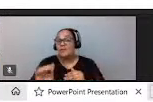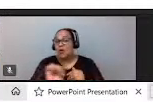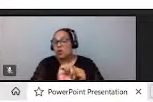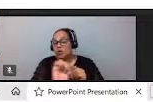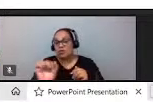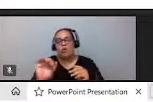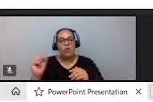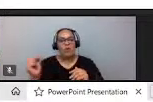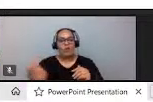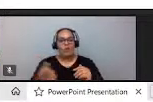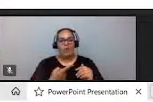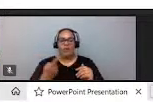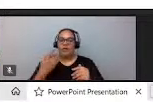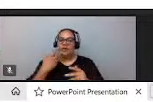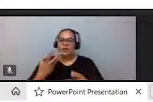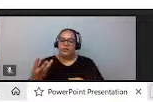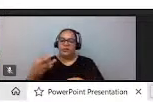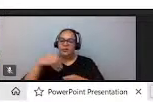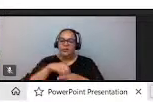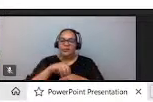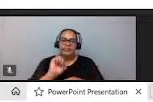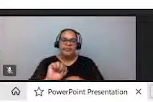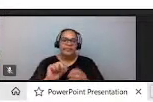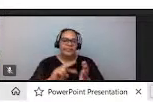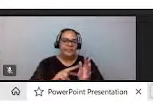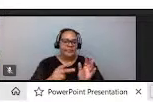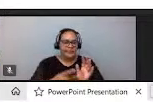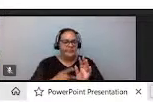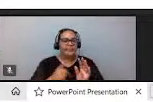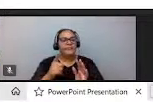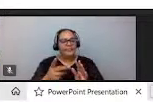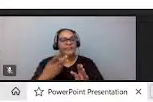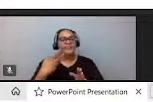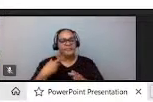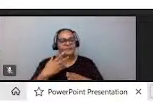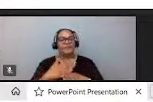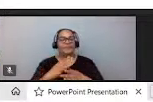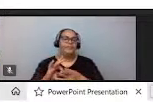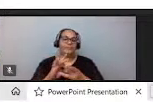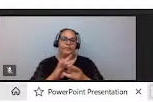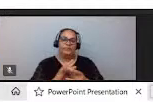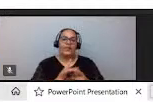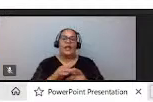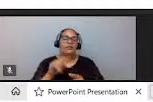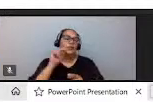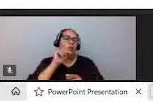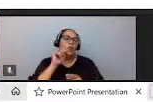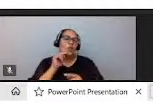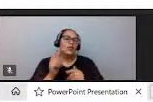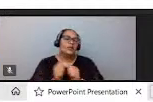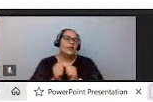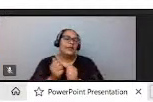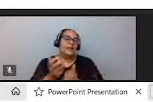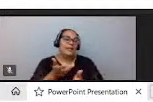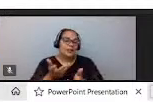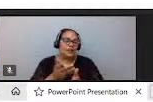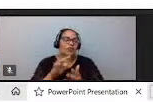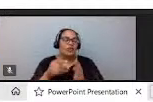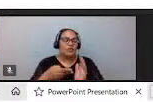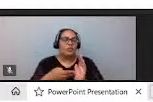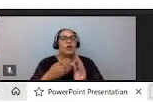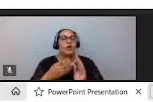um or all of these that have come onto the 8o plan were co-created and the courtly stakehold engagement is